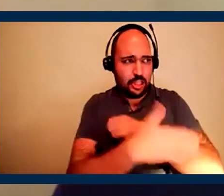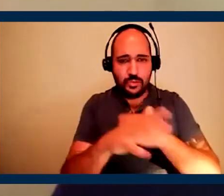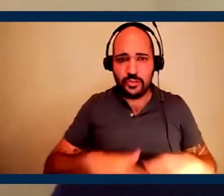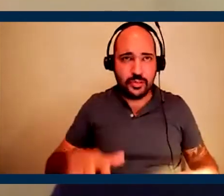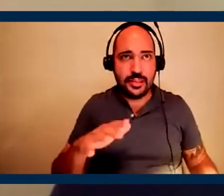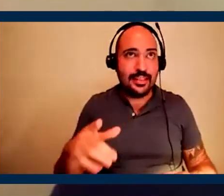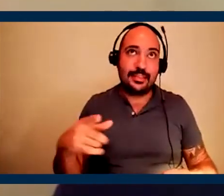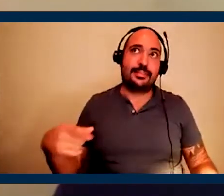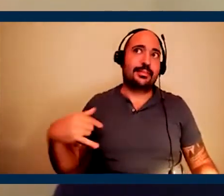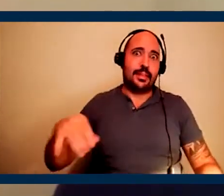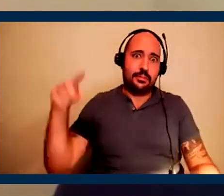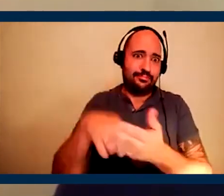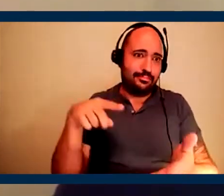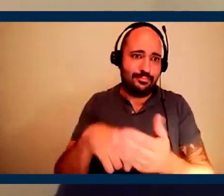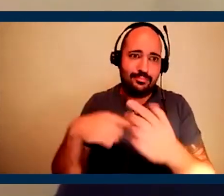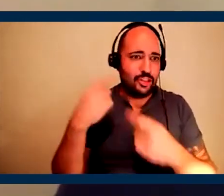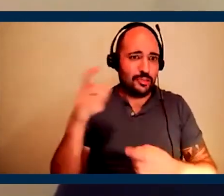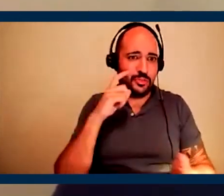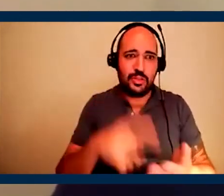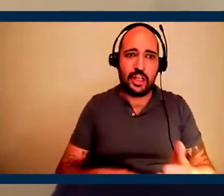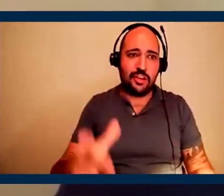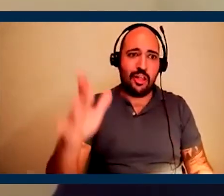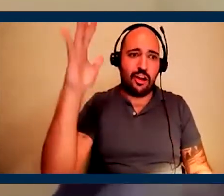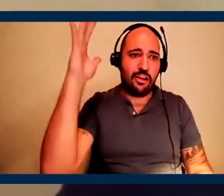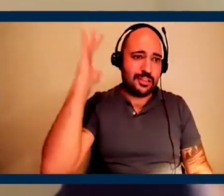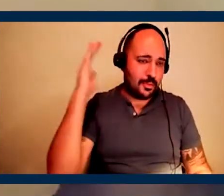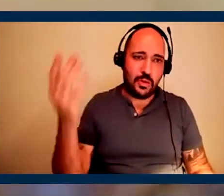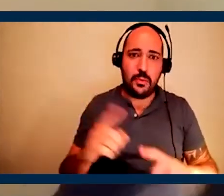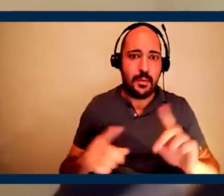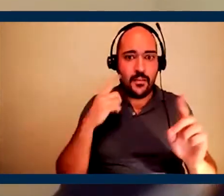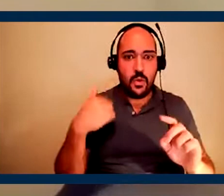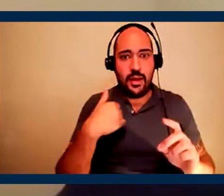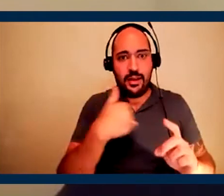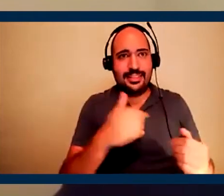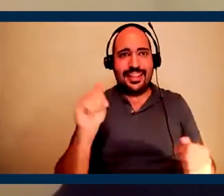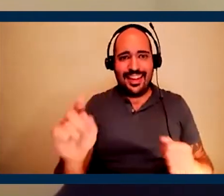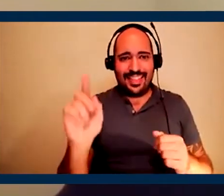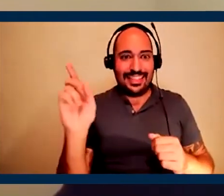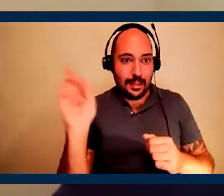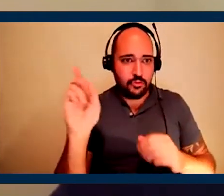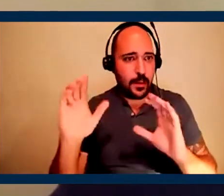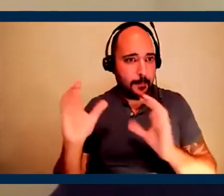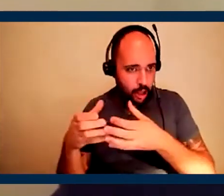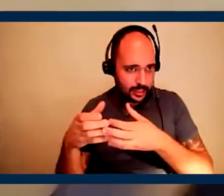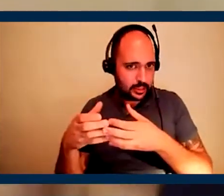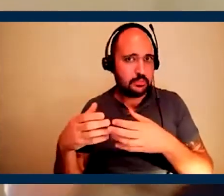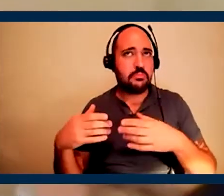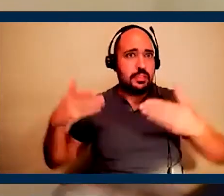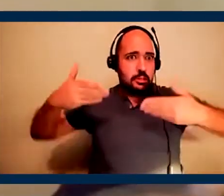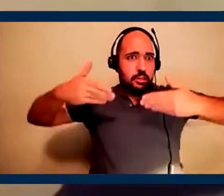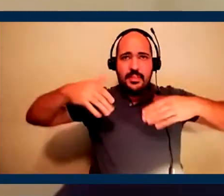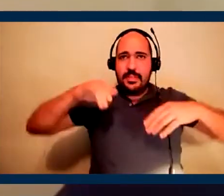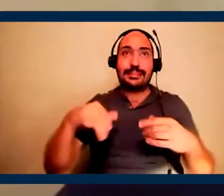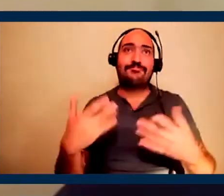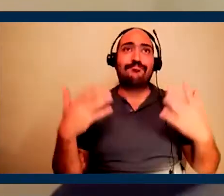overdue. This is something that should have been recognized a long time ago. But for us at the Democratic Party, this isn't the end all be all.